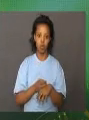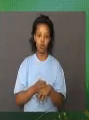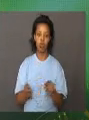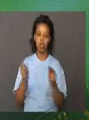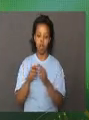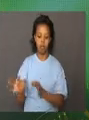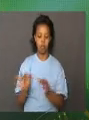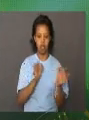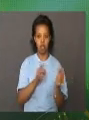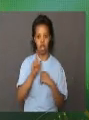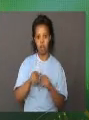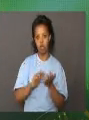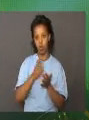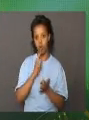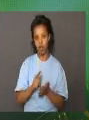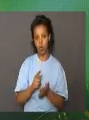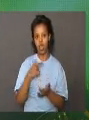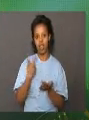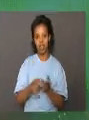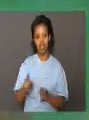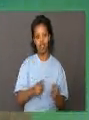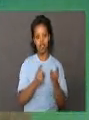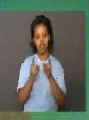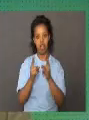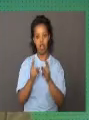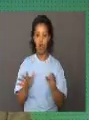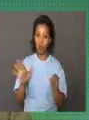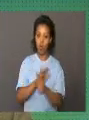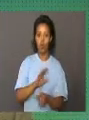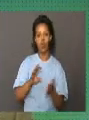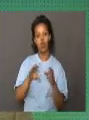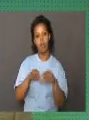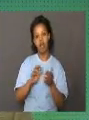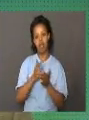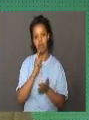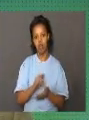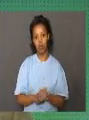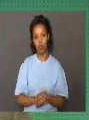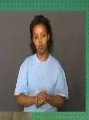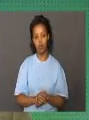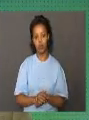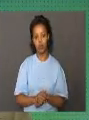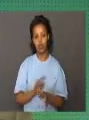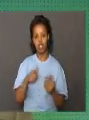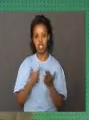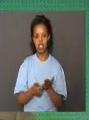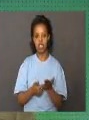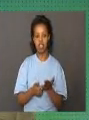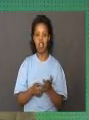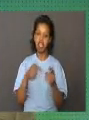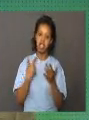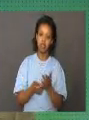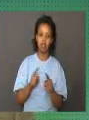replaced to make the method more efficient. You may have come up with different